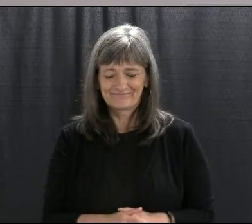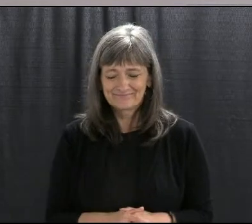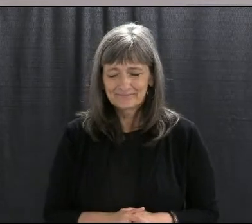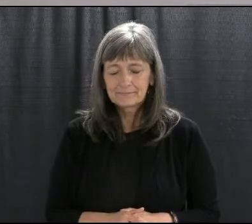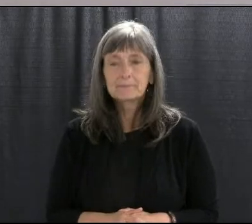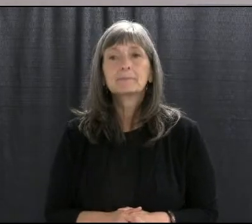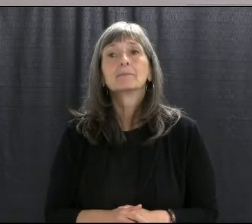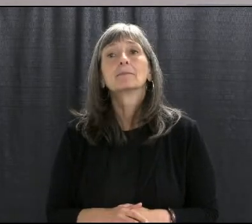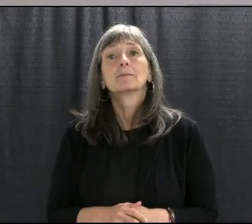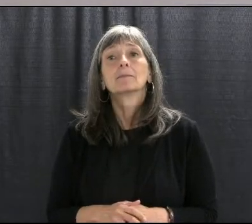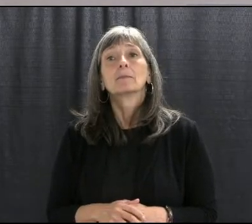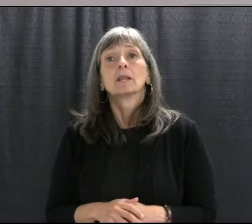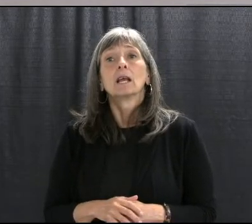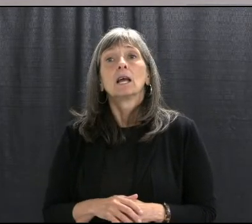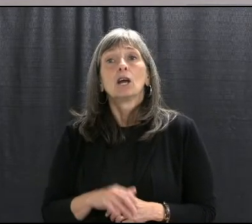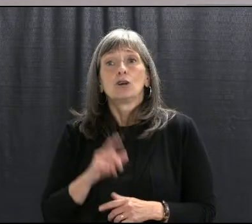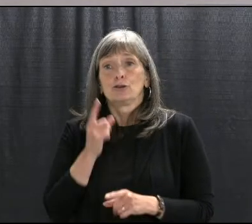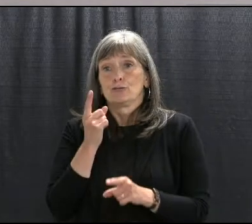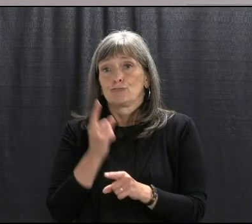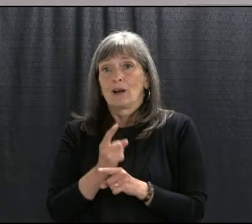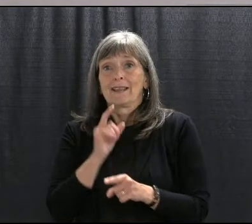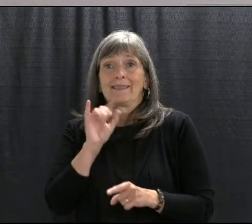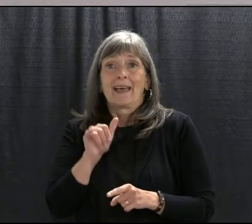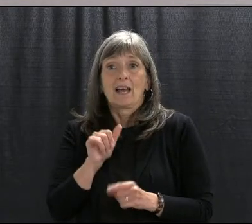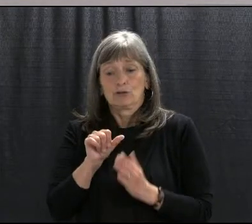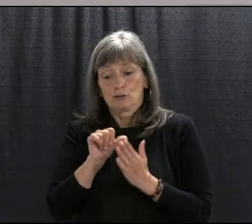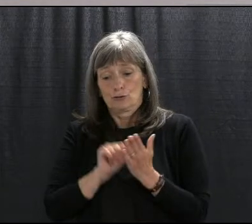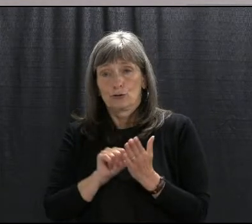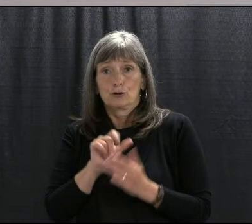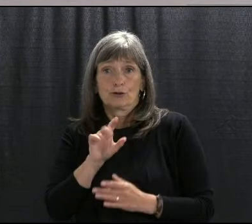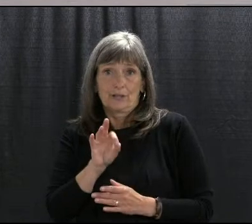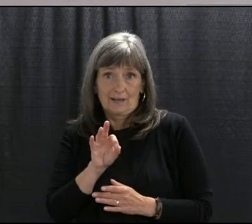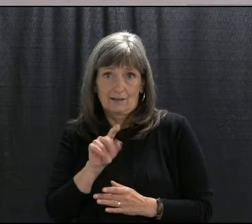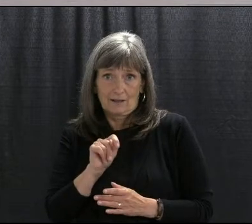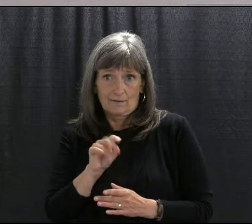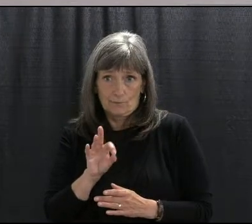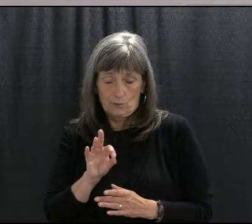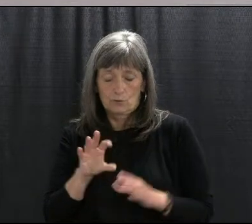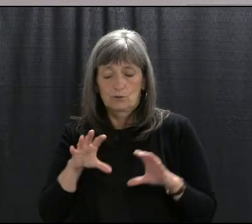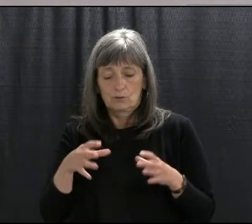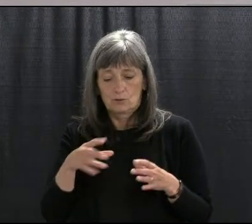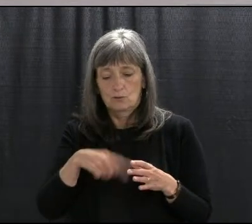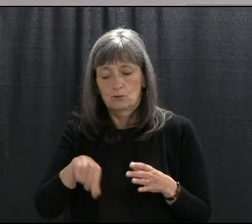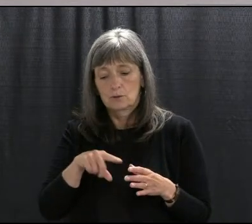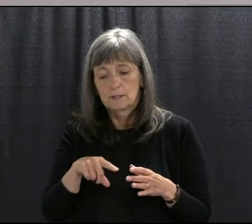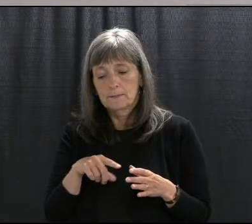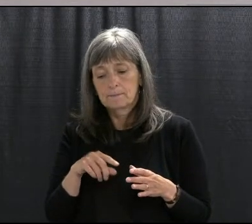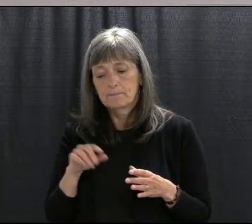So you're, in terms of implementing the surgical task force, I think that the